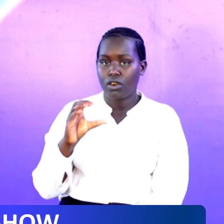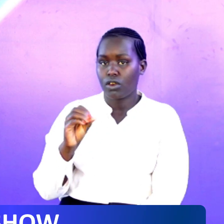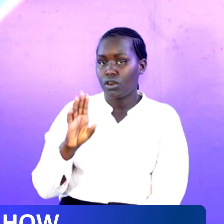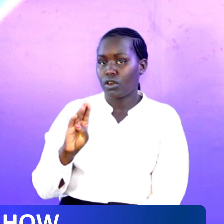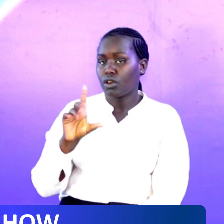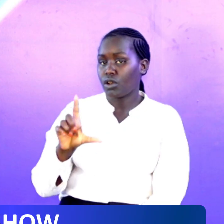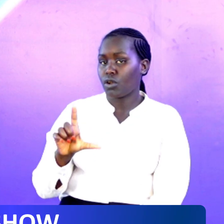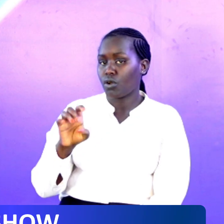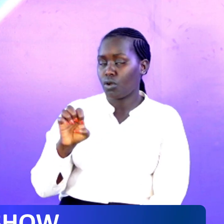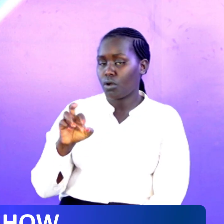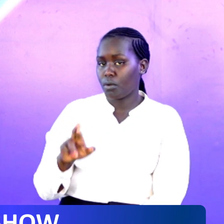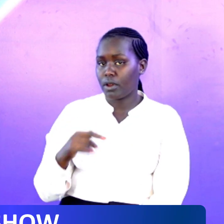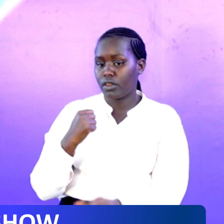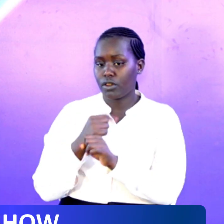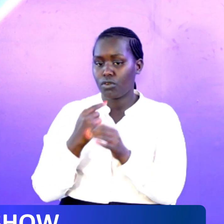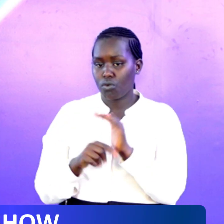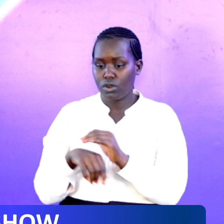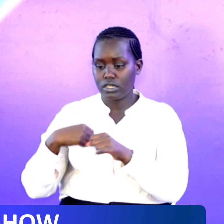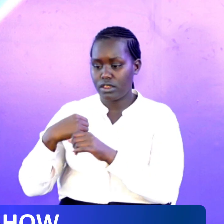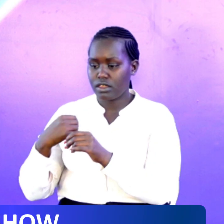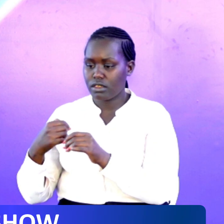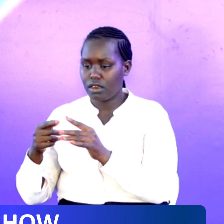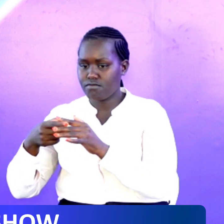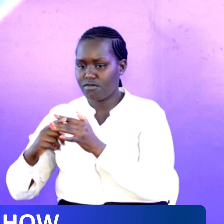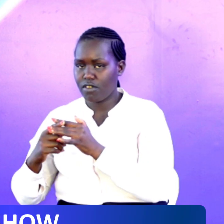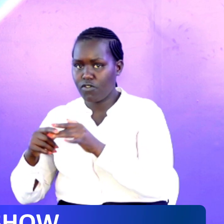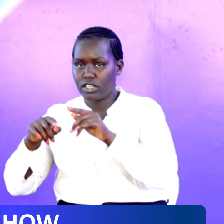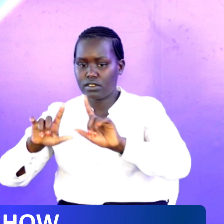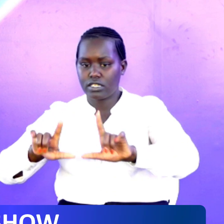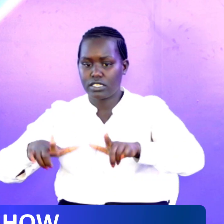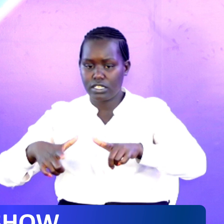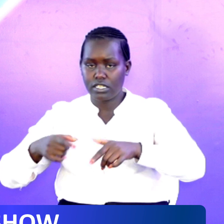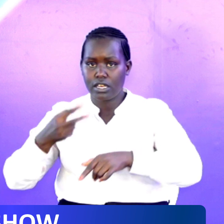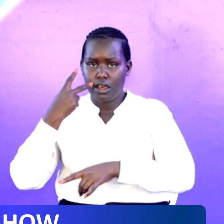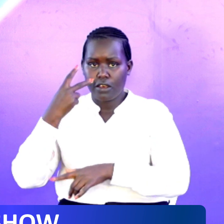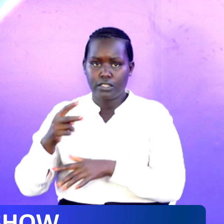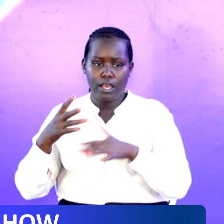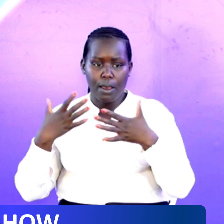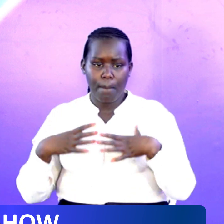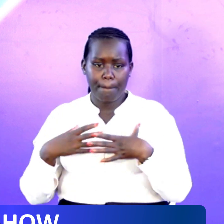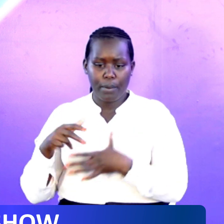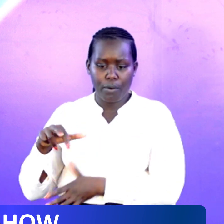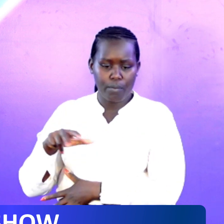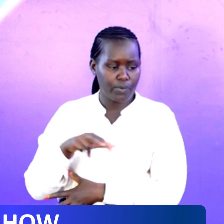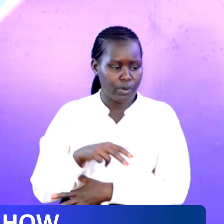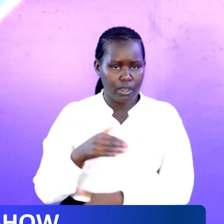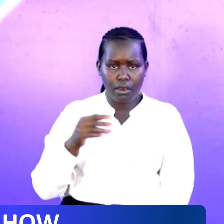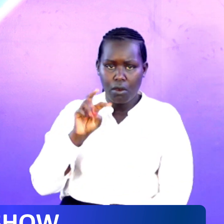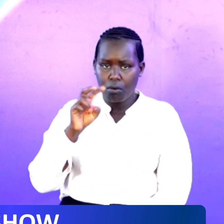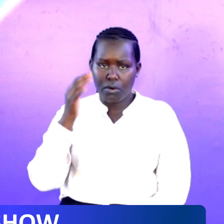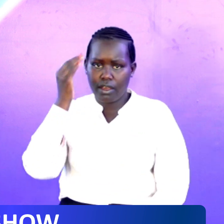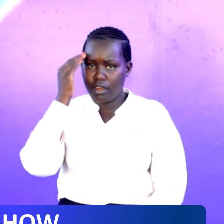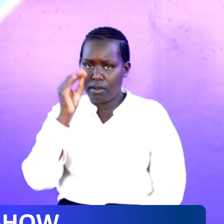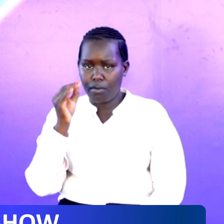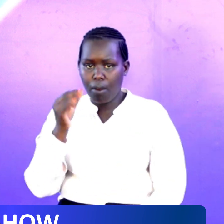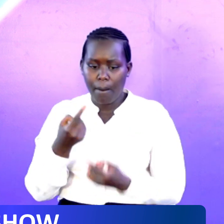do? They mini shoes. So when you're a cobbler, when you see people walking, you don't look at their hair, you look at their shoes. Absolutely. Isn't it? Yeah, absolutely.